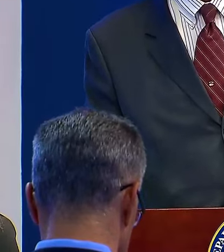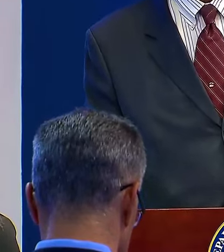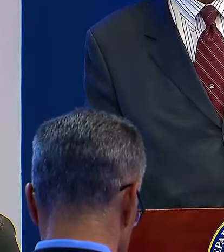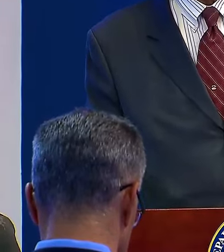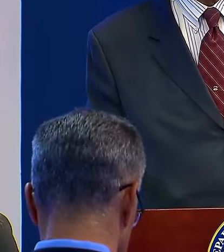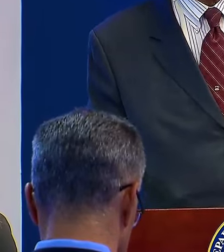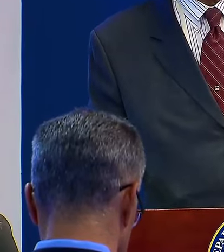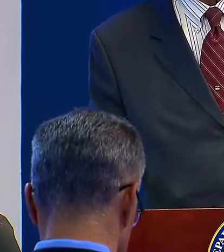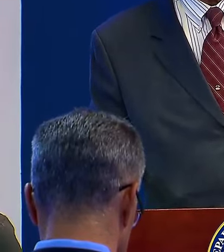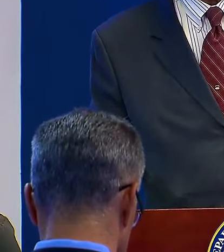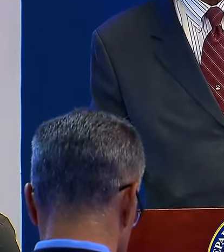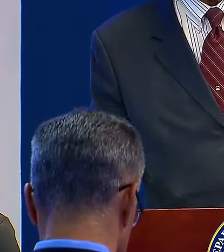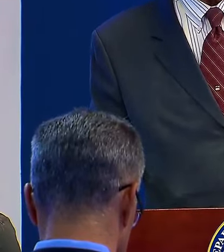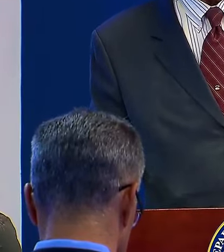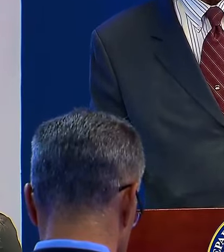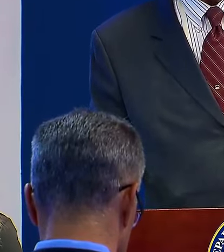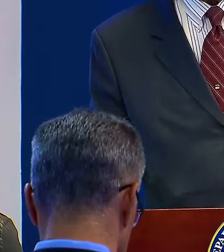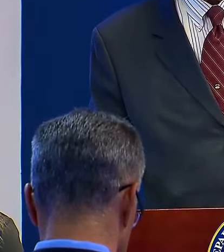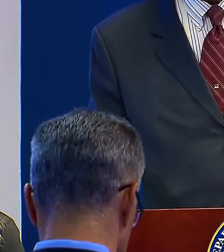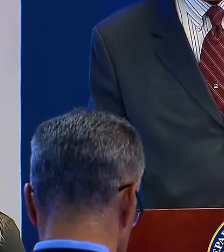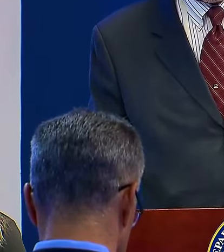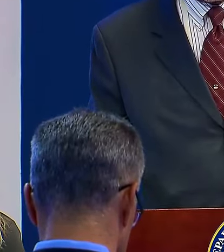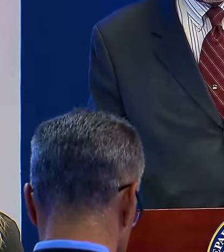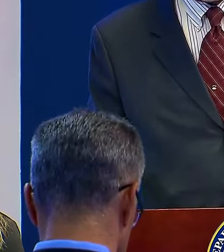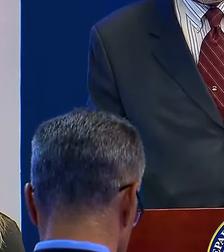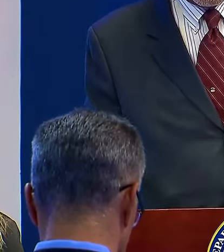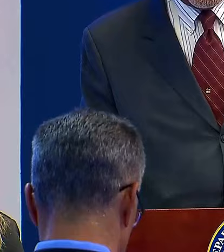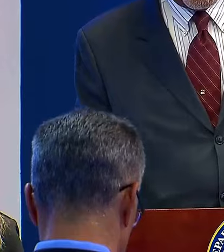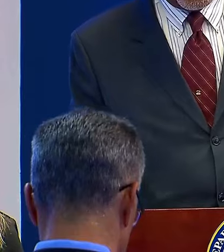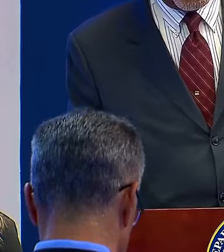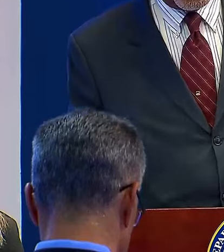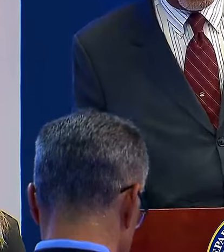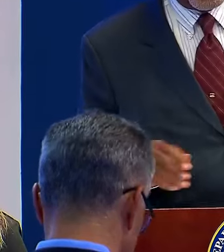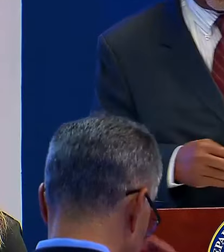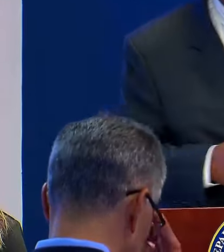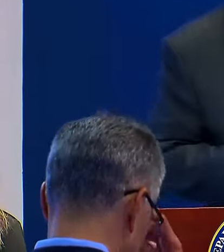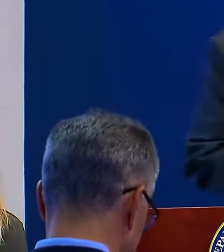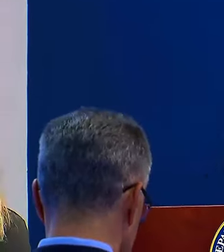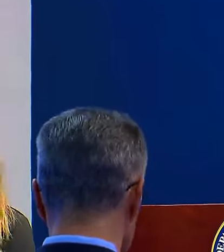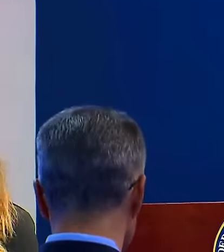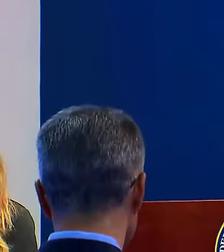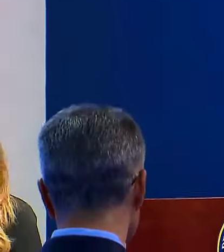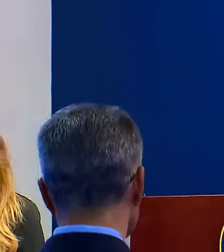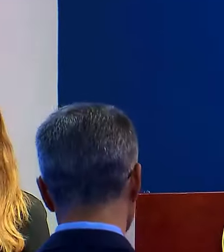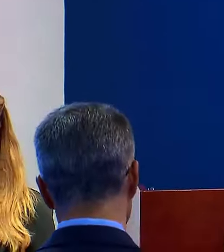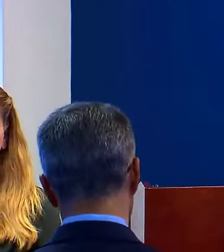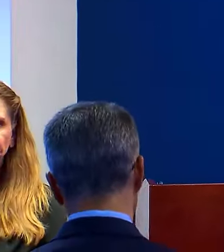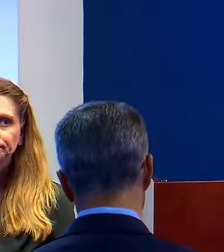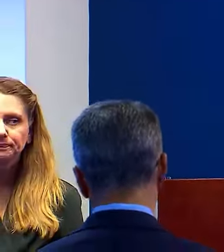mine, I pray in the name of Jesus. Let us all say amen. Amen.